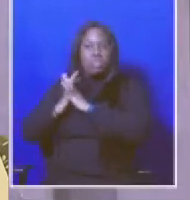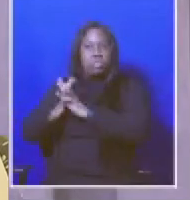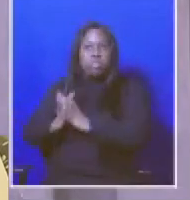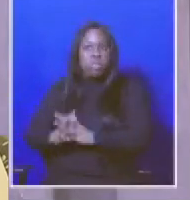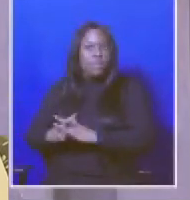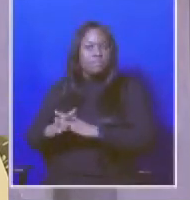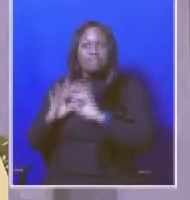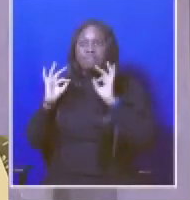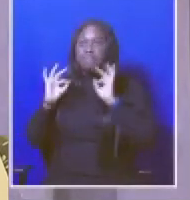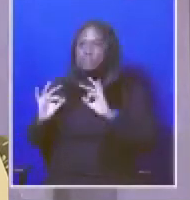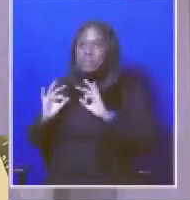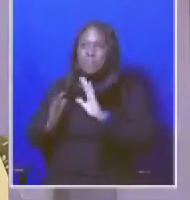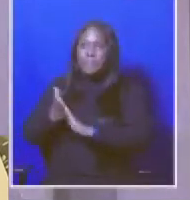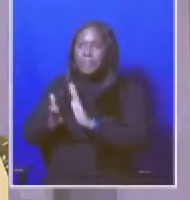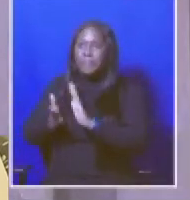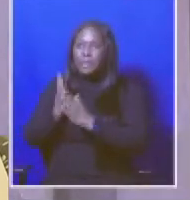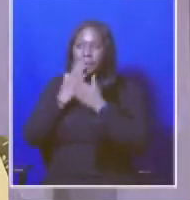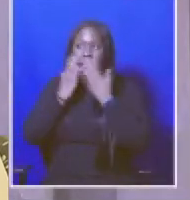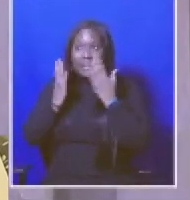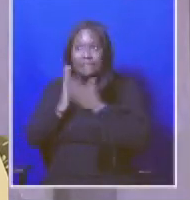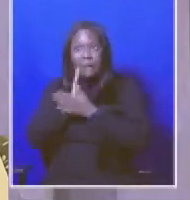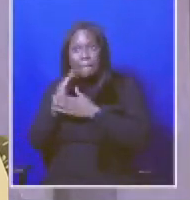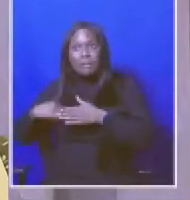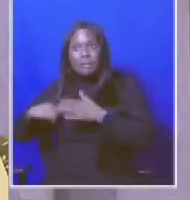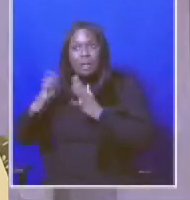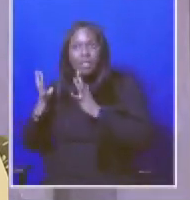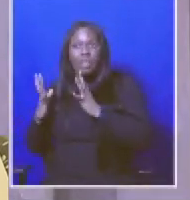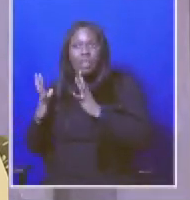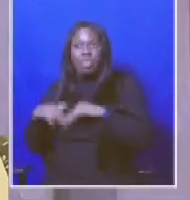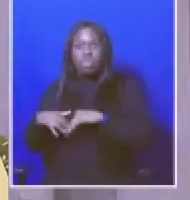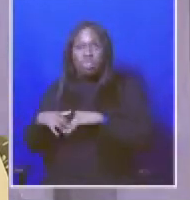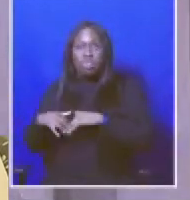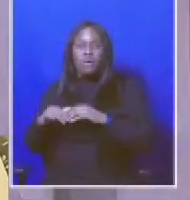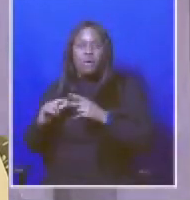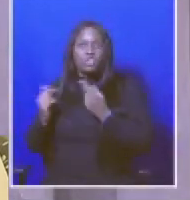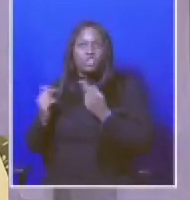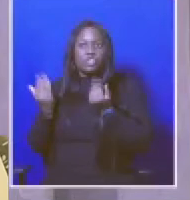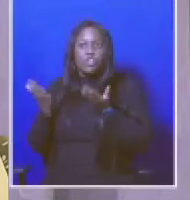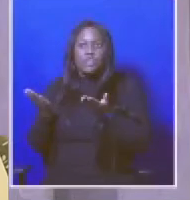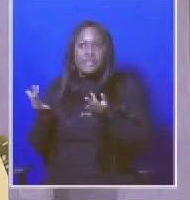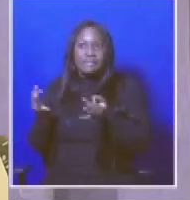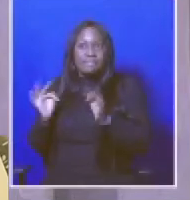almost leading to collapse of service delivery.